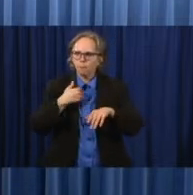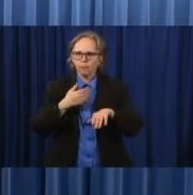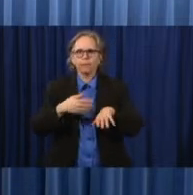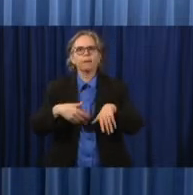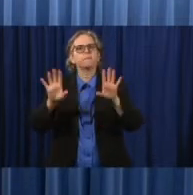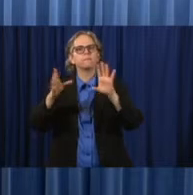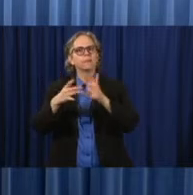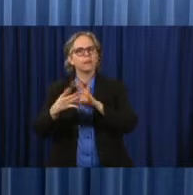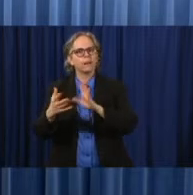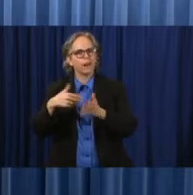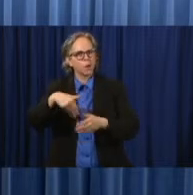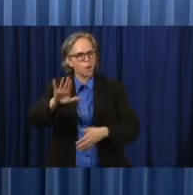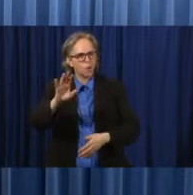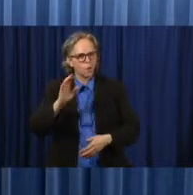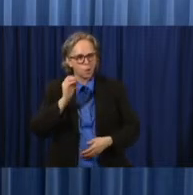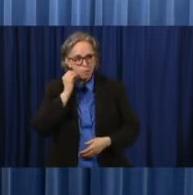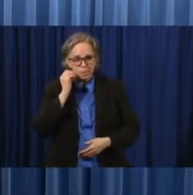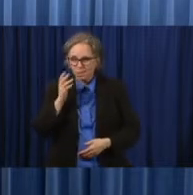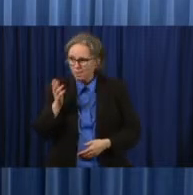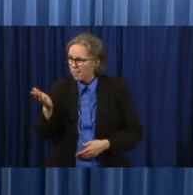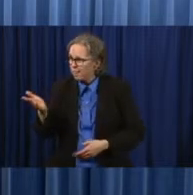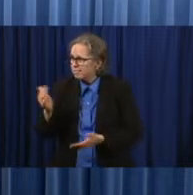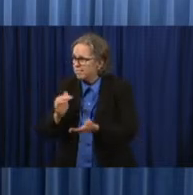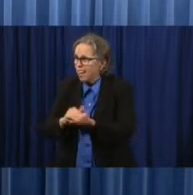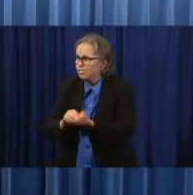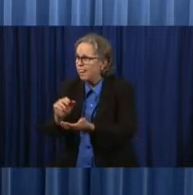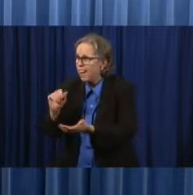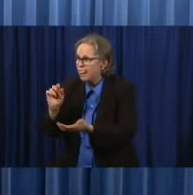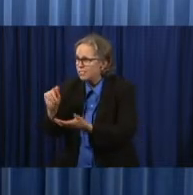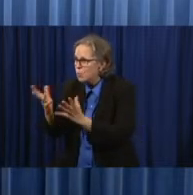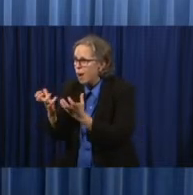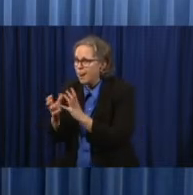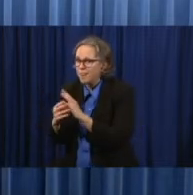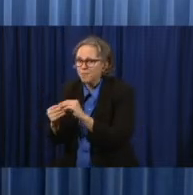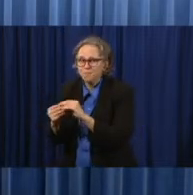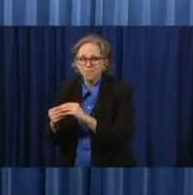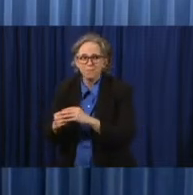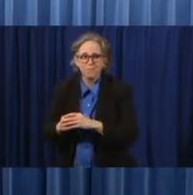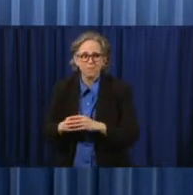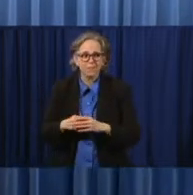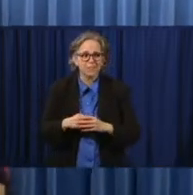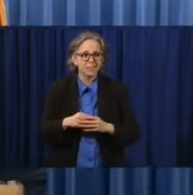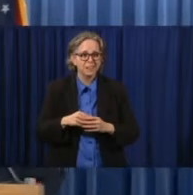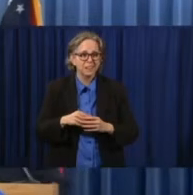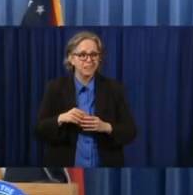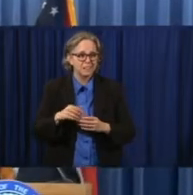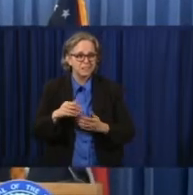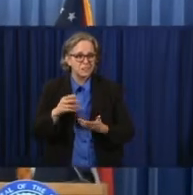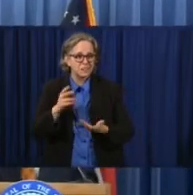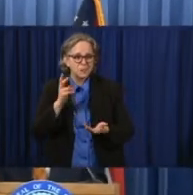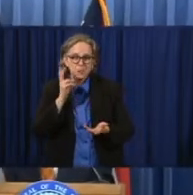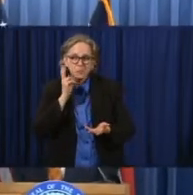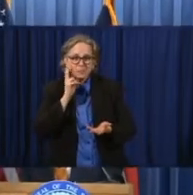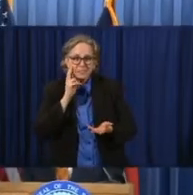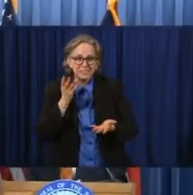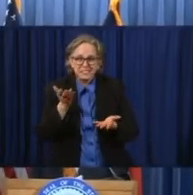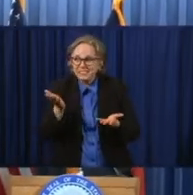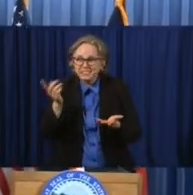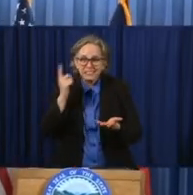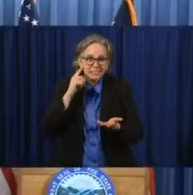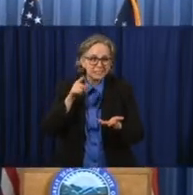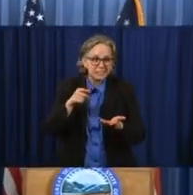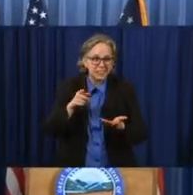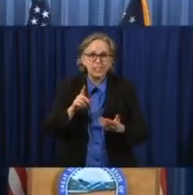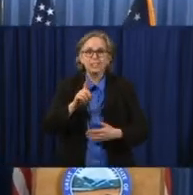Dr. Acton? Any questions? It was profound. We'll see if Dr. Acton has any questions for you. Sure. No,